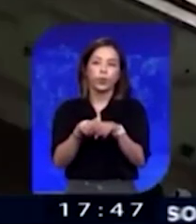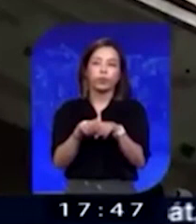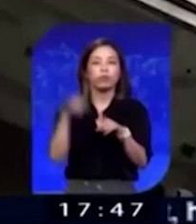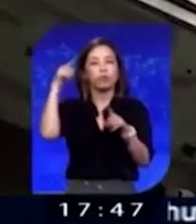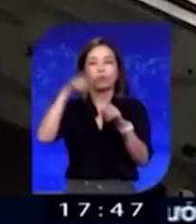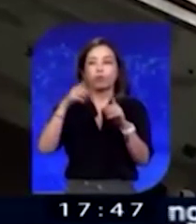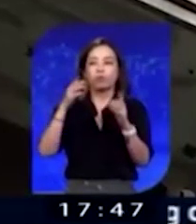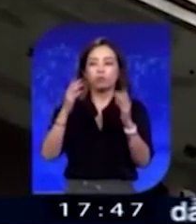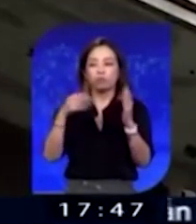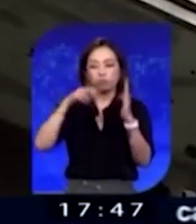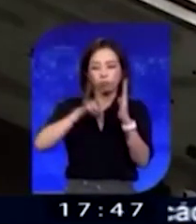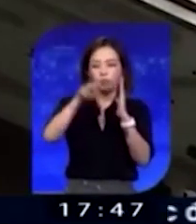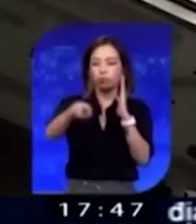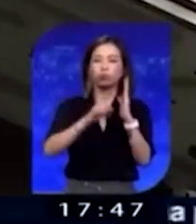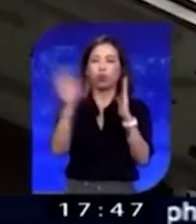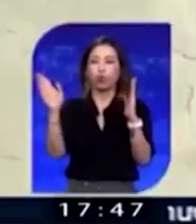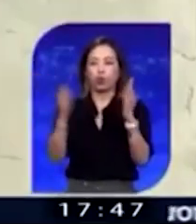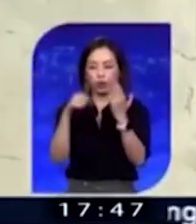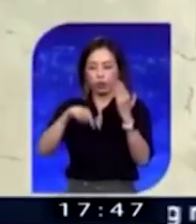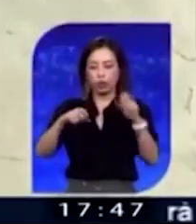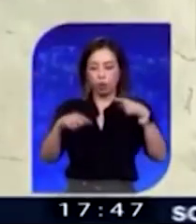in densely populated residential areas.